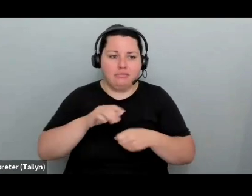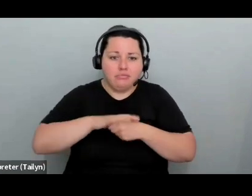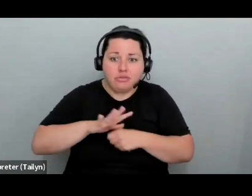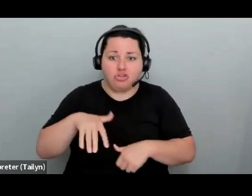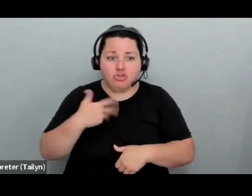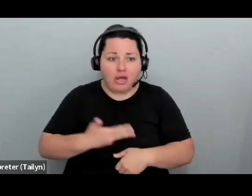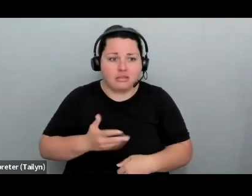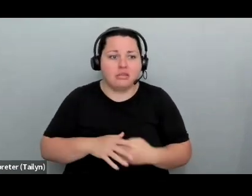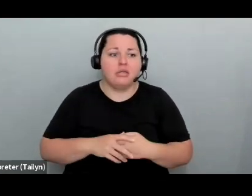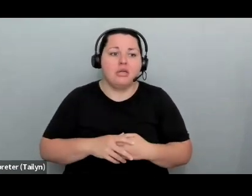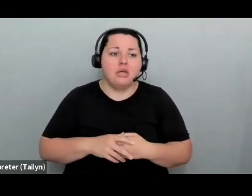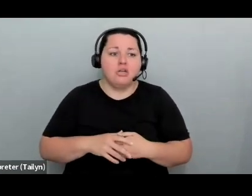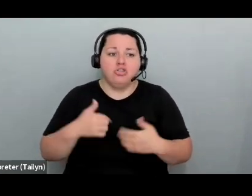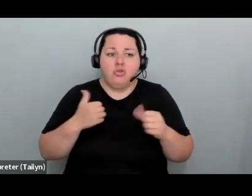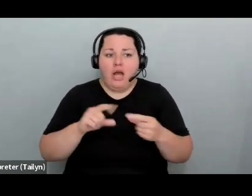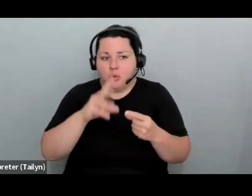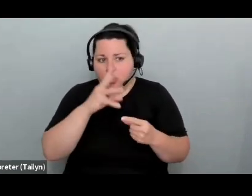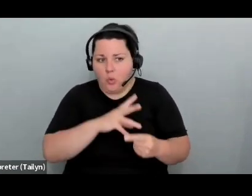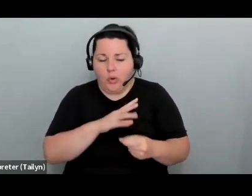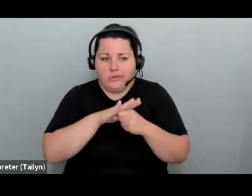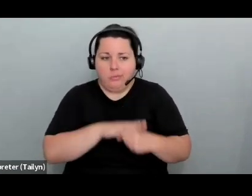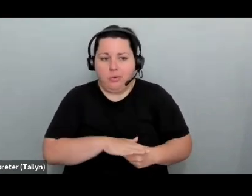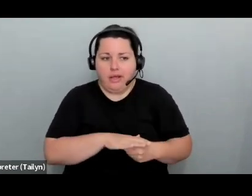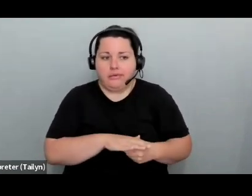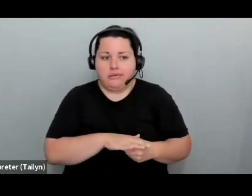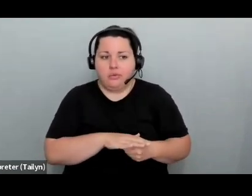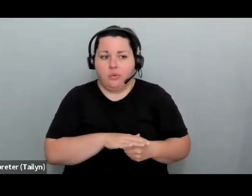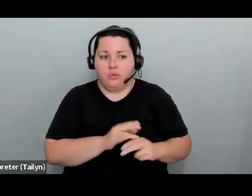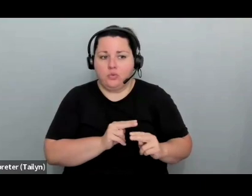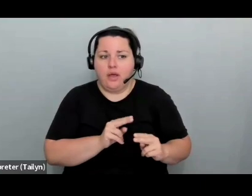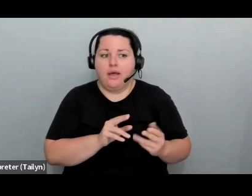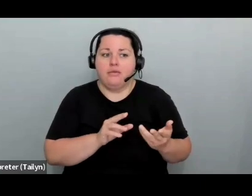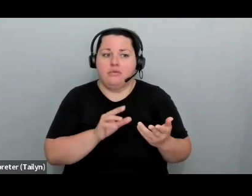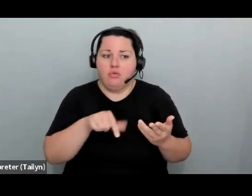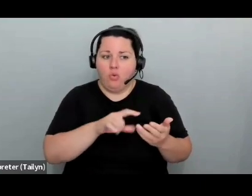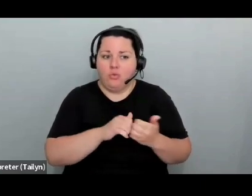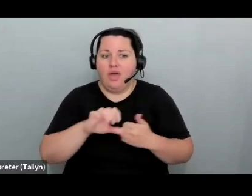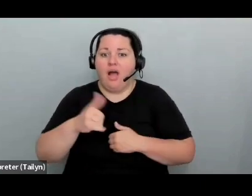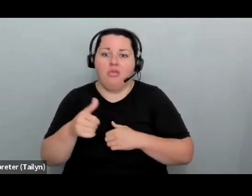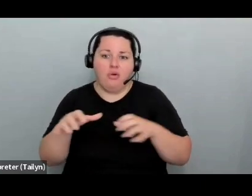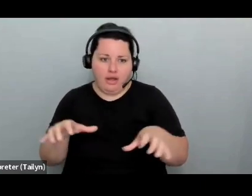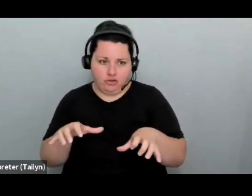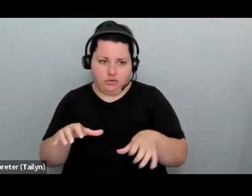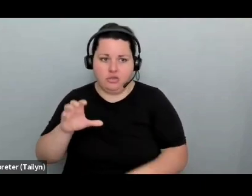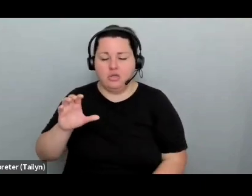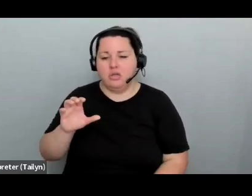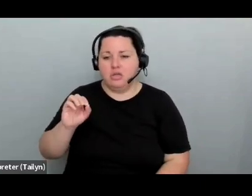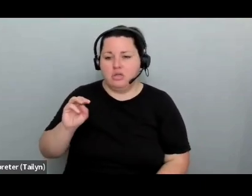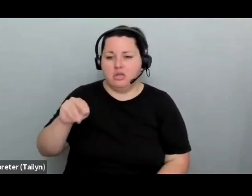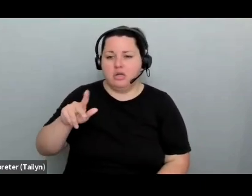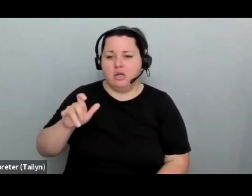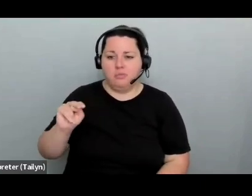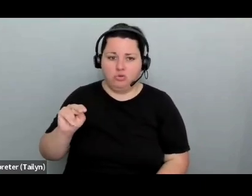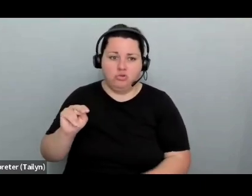suppress, neutralize these with another action. Compulsions are defined